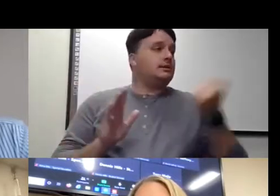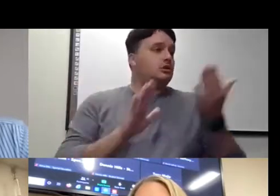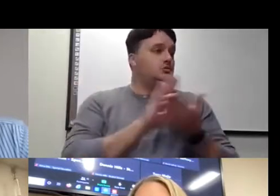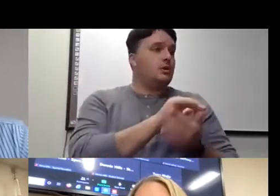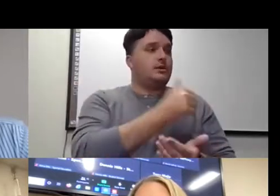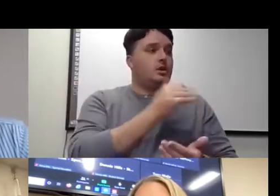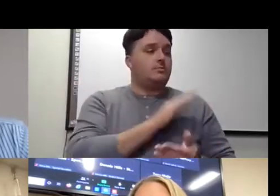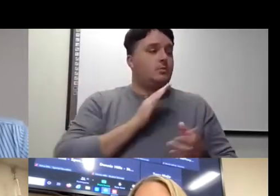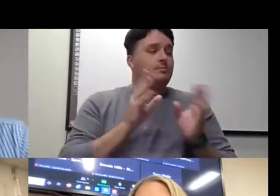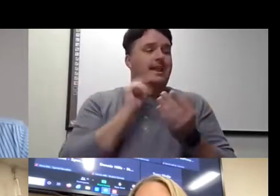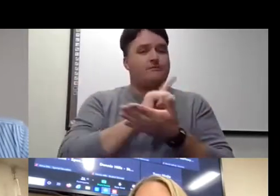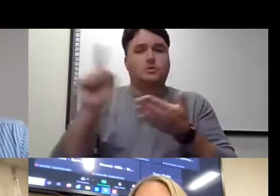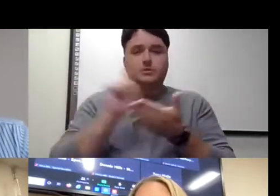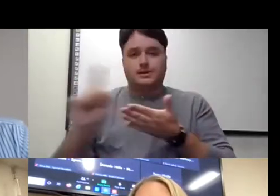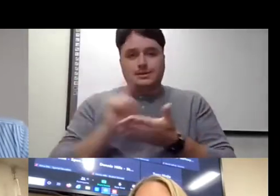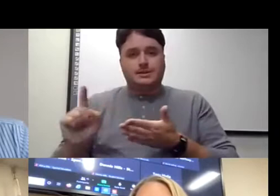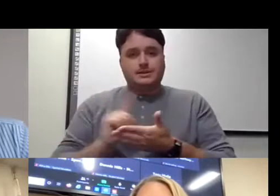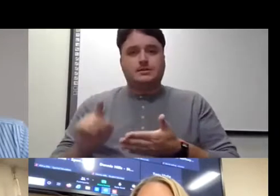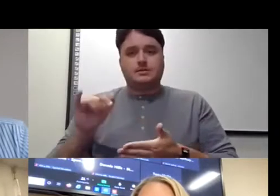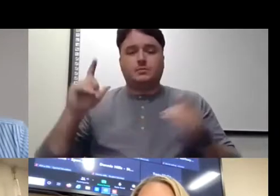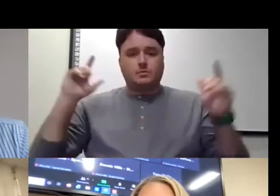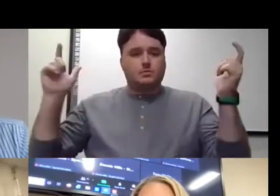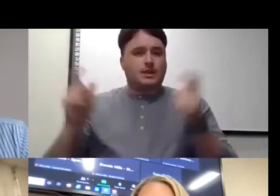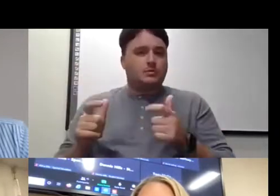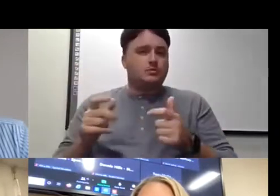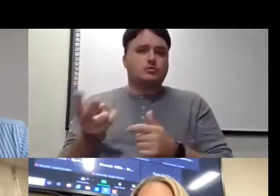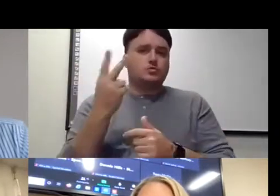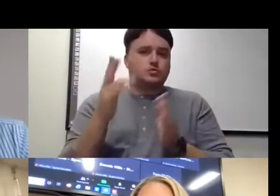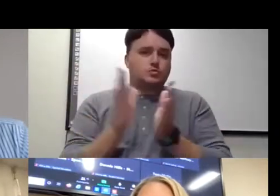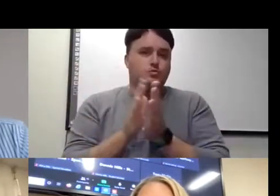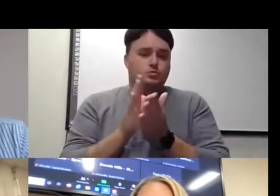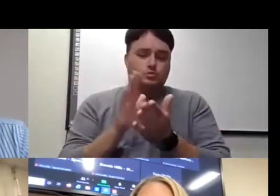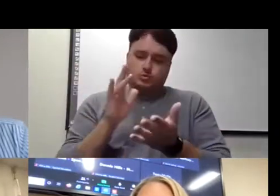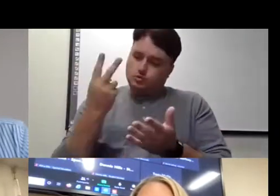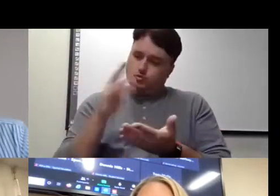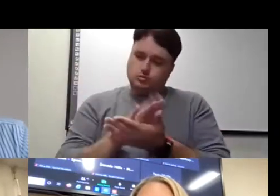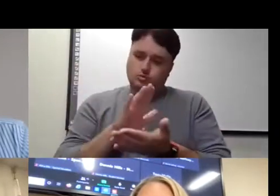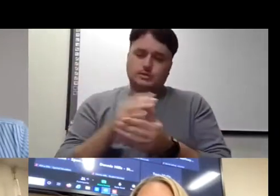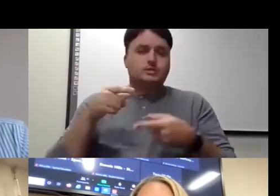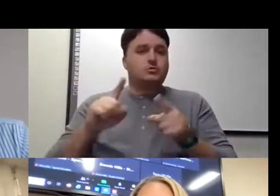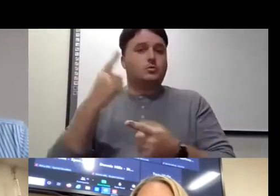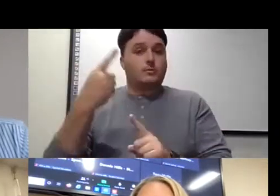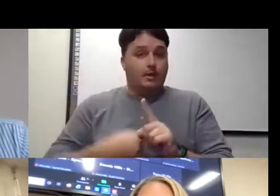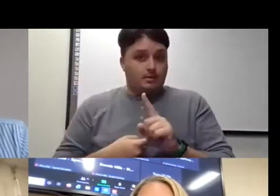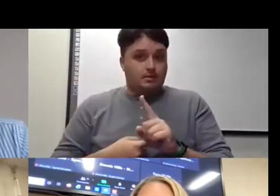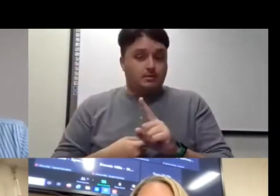essentially were meeting every week. We've narrowed down to 2 schools in 1 month.